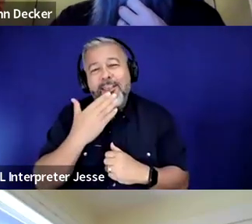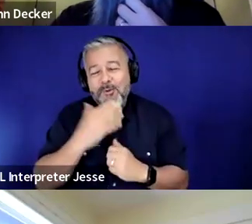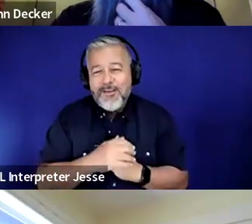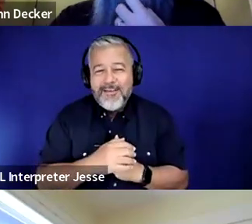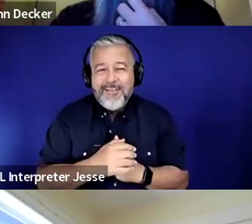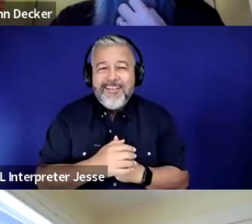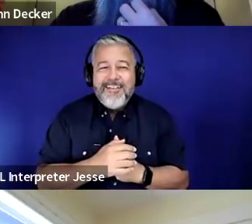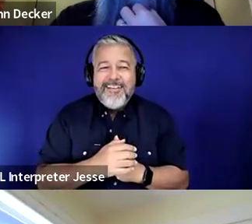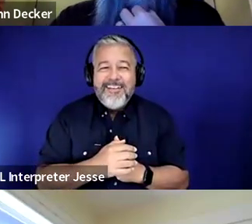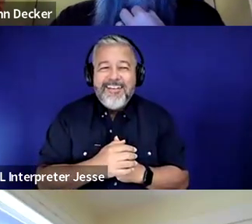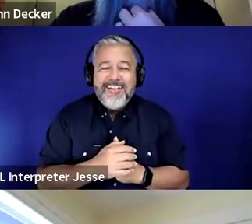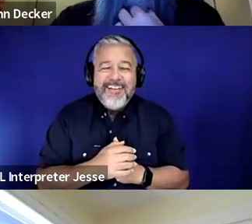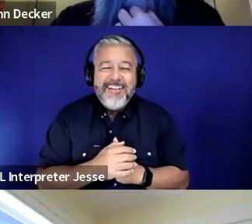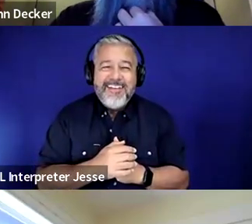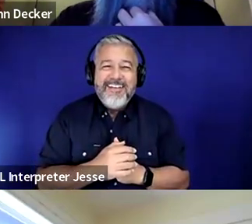okay.